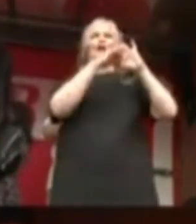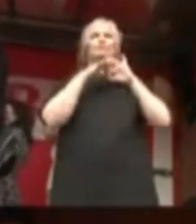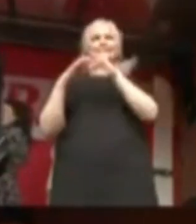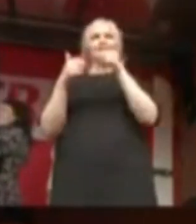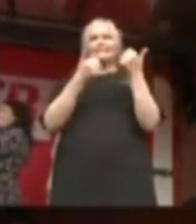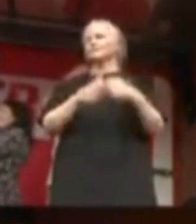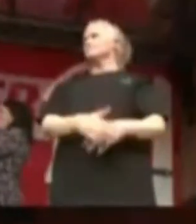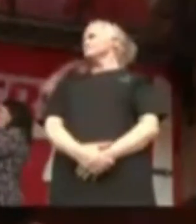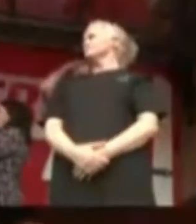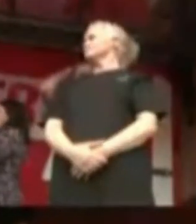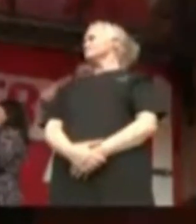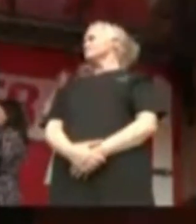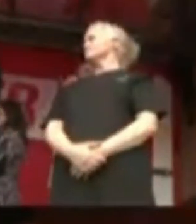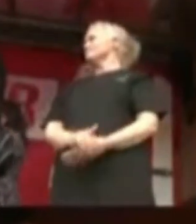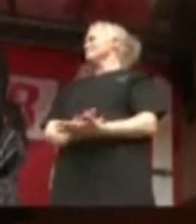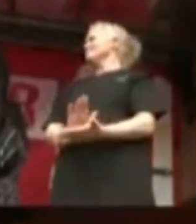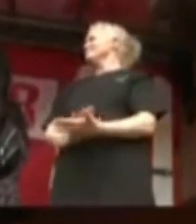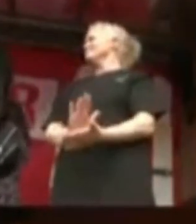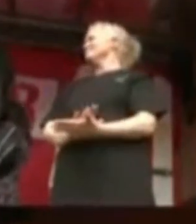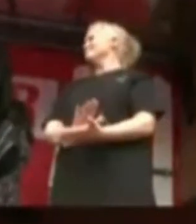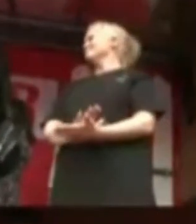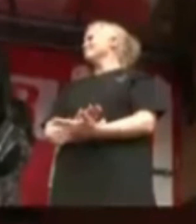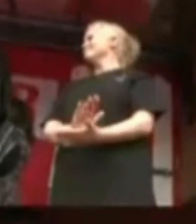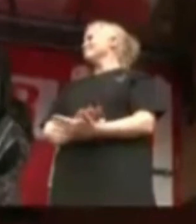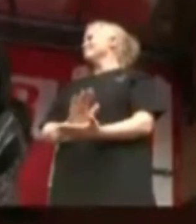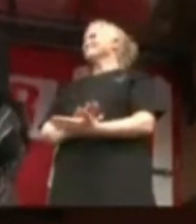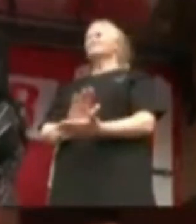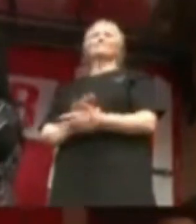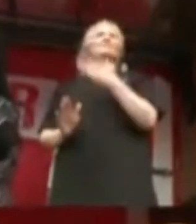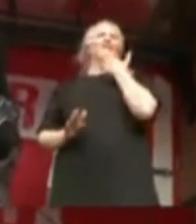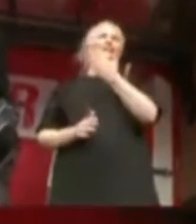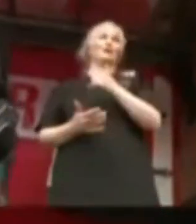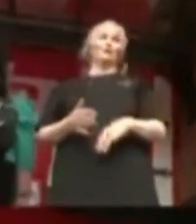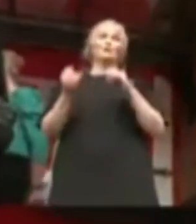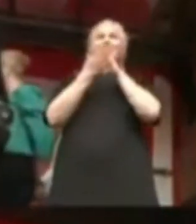Thank you, Sharon.